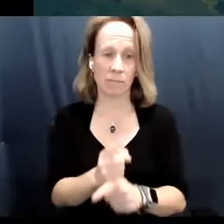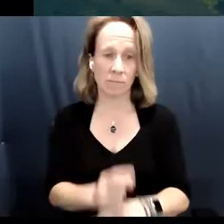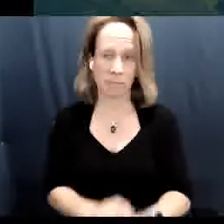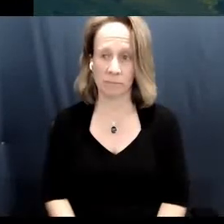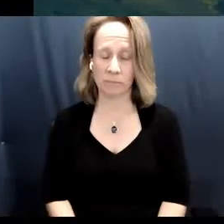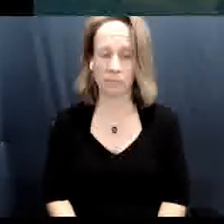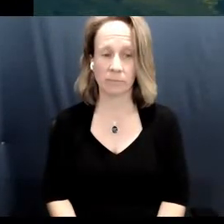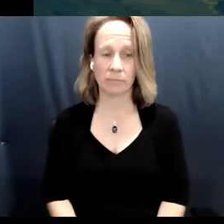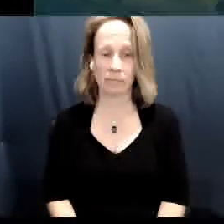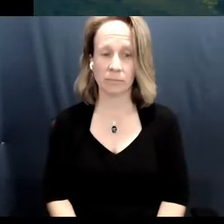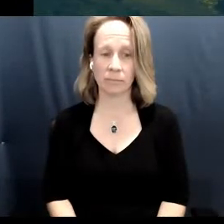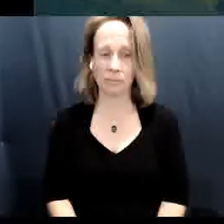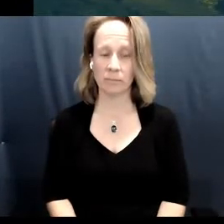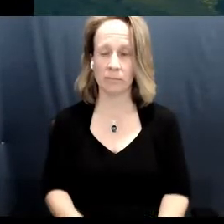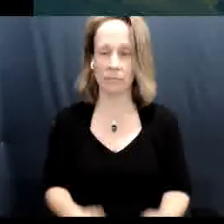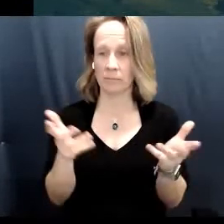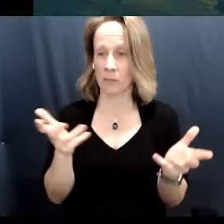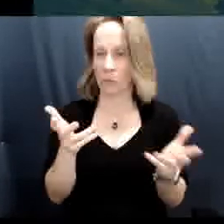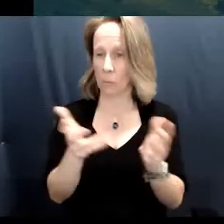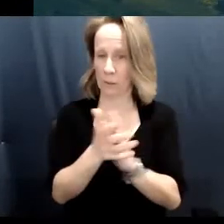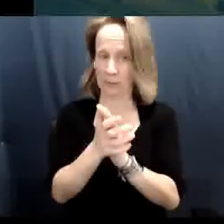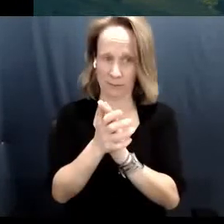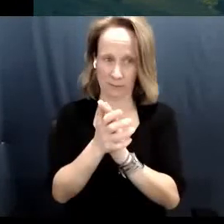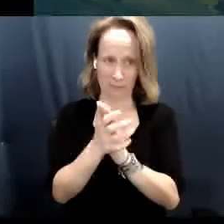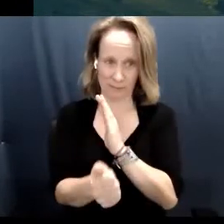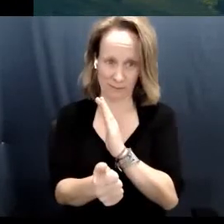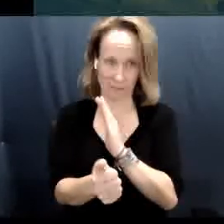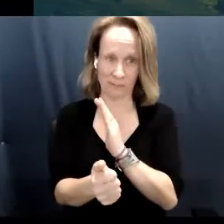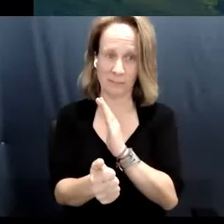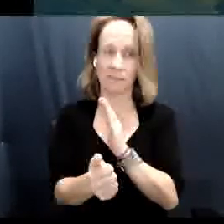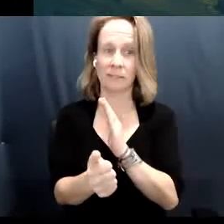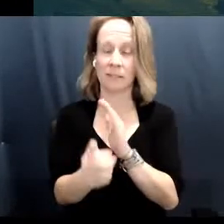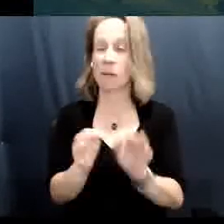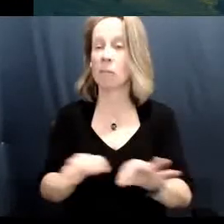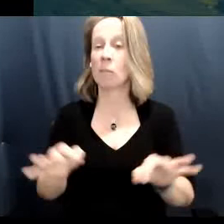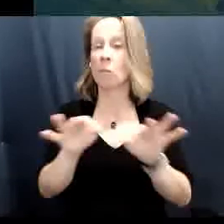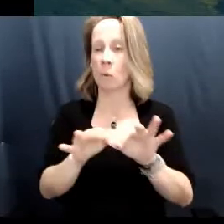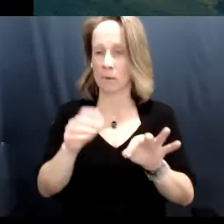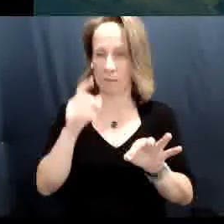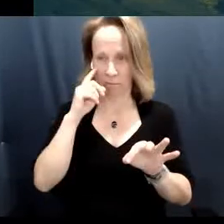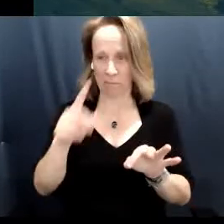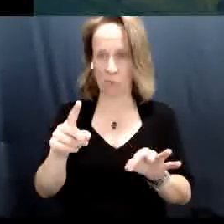What skills are important for a sexual violence support group facilitator to have?